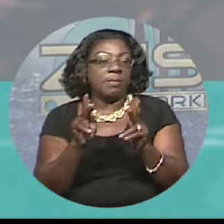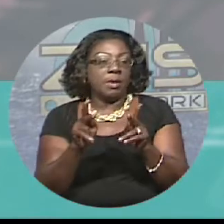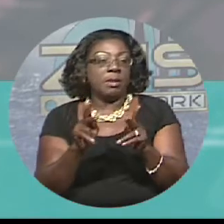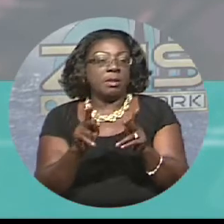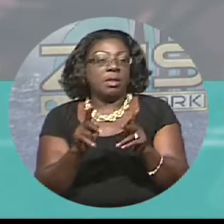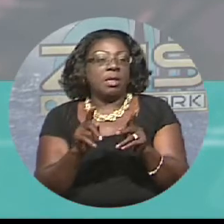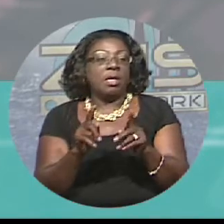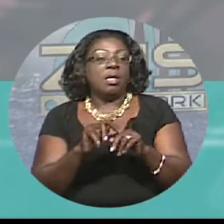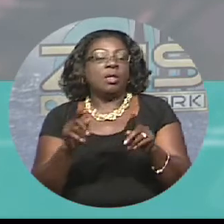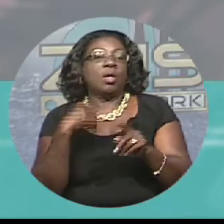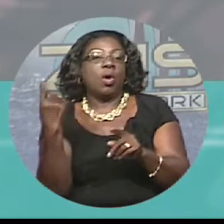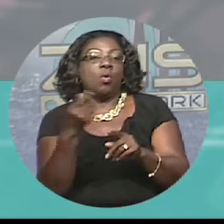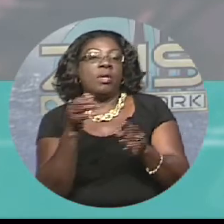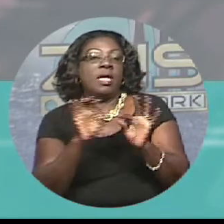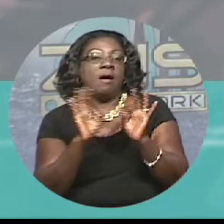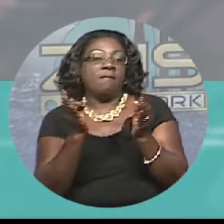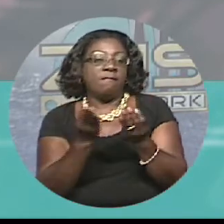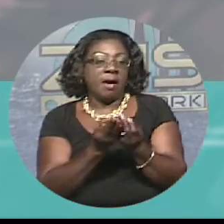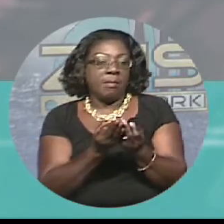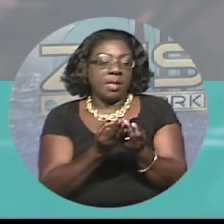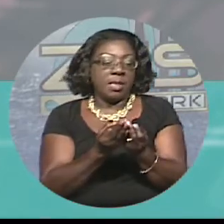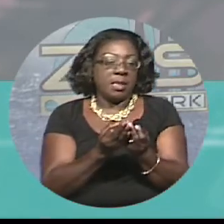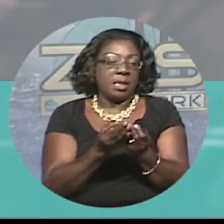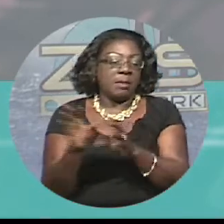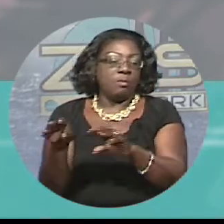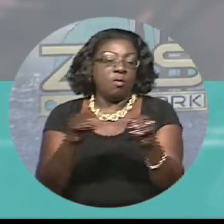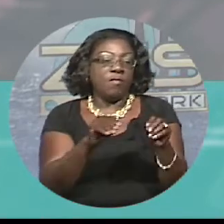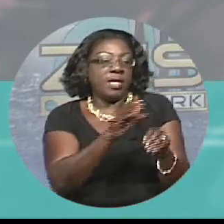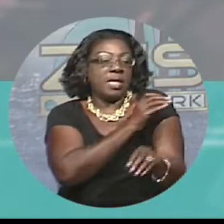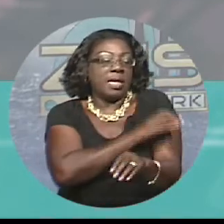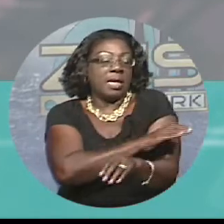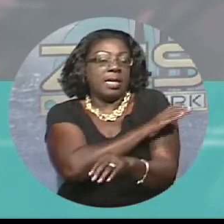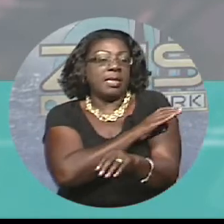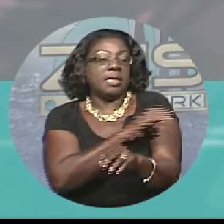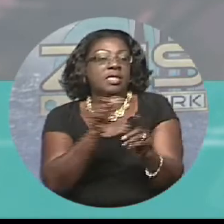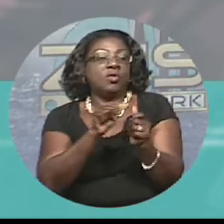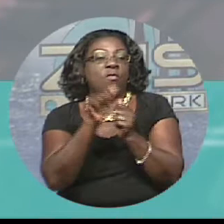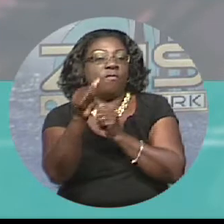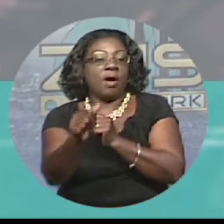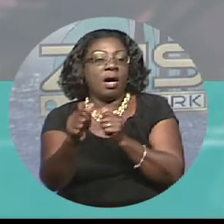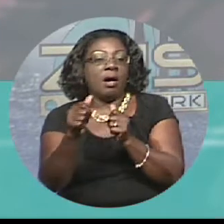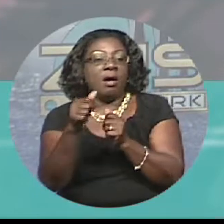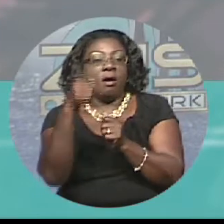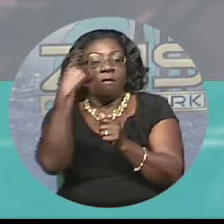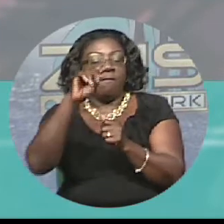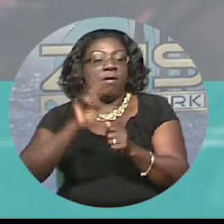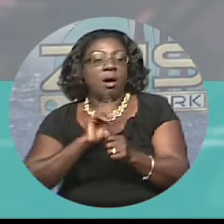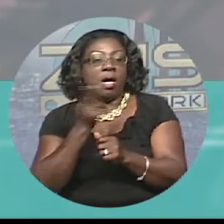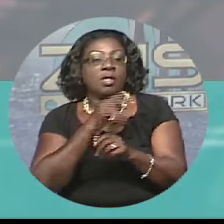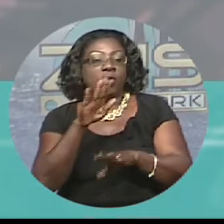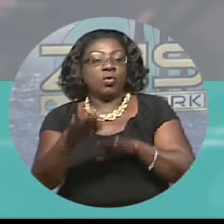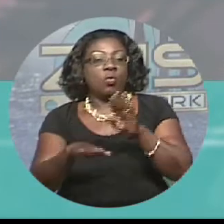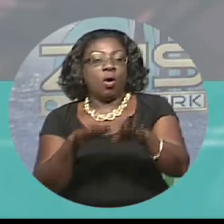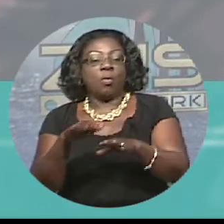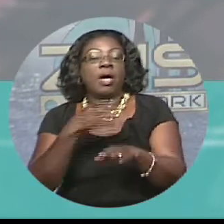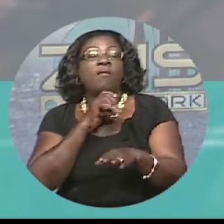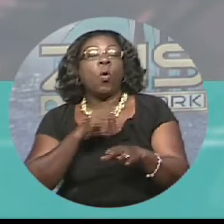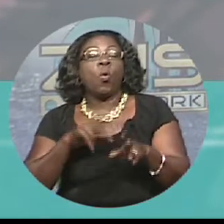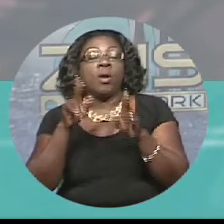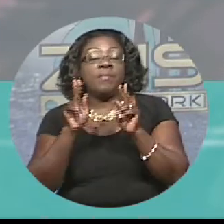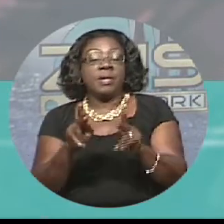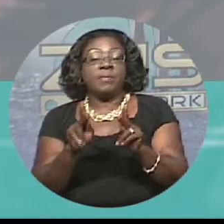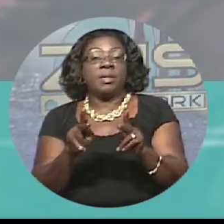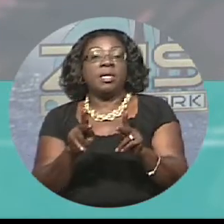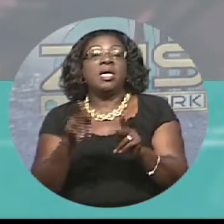family that is saying the clinic should be moving that area. It's too far for us to walk, Mom. We have elderly people.